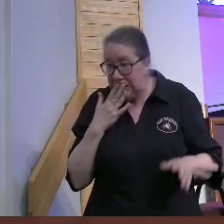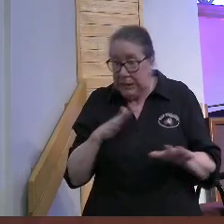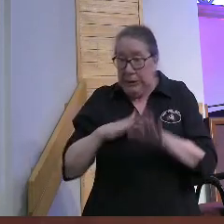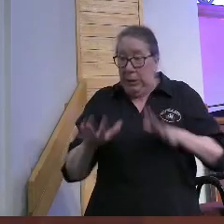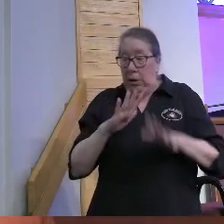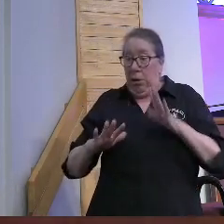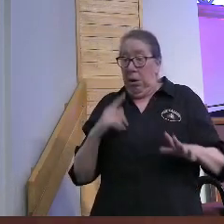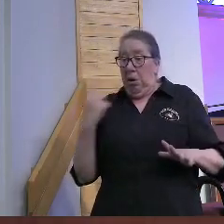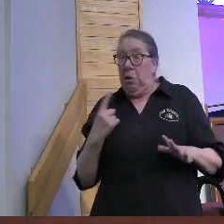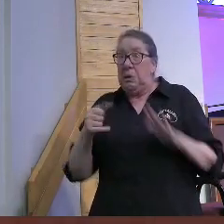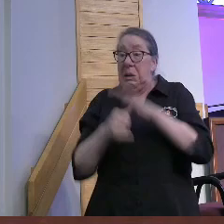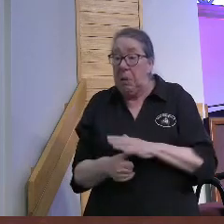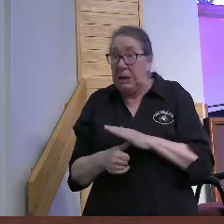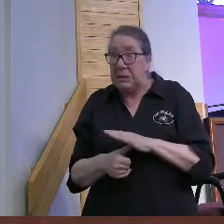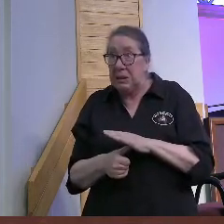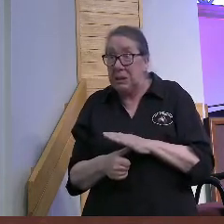Who's depressed?